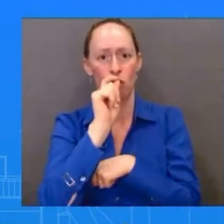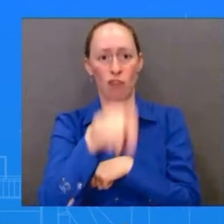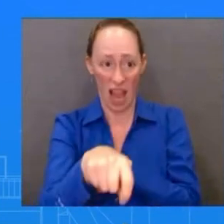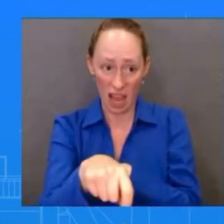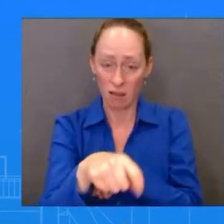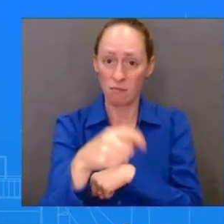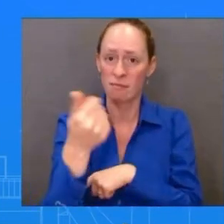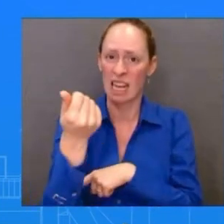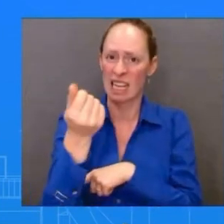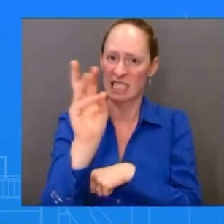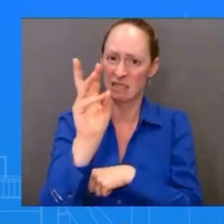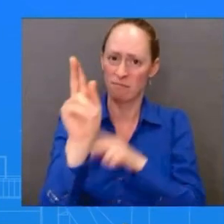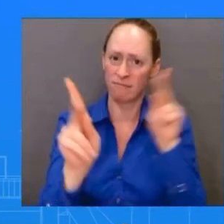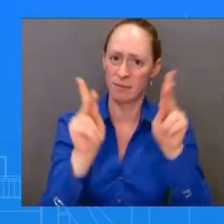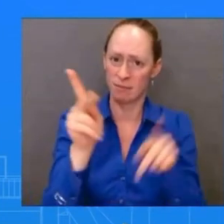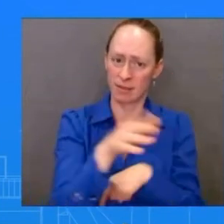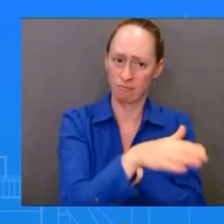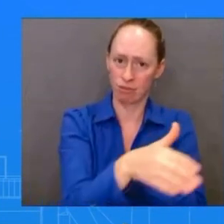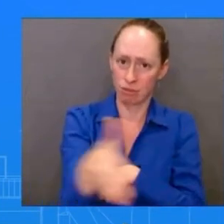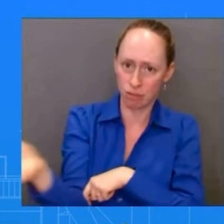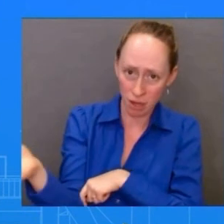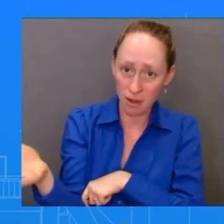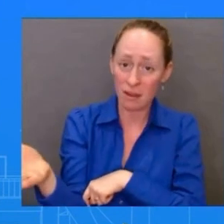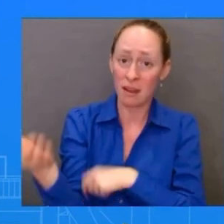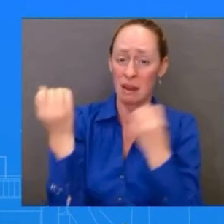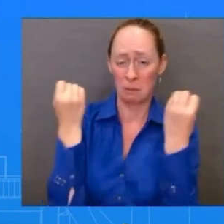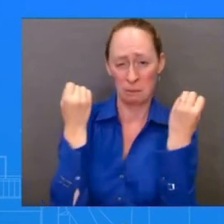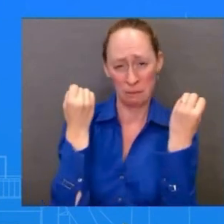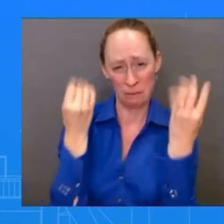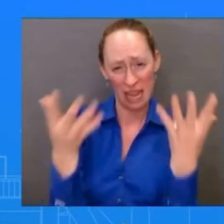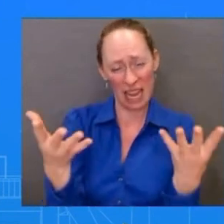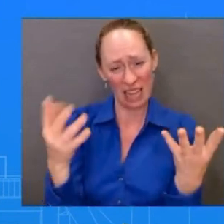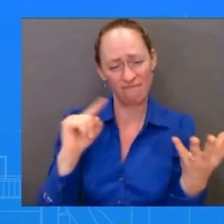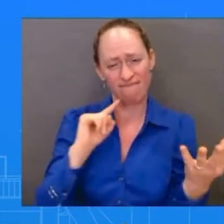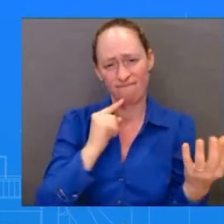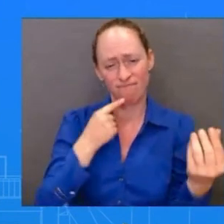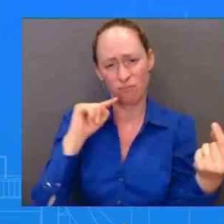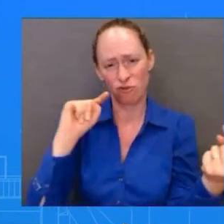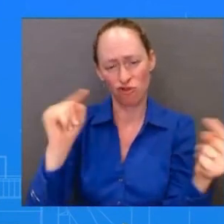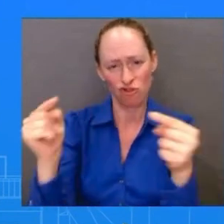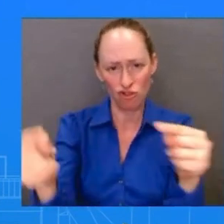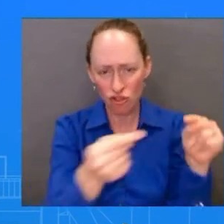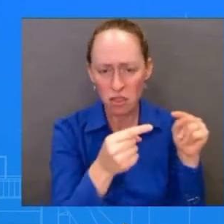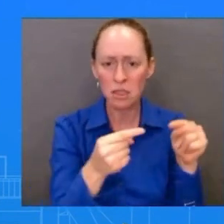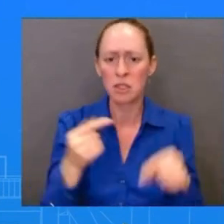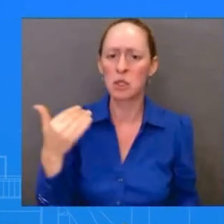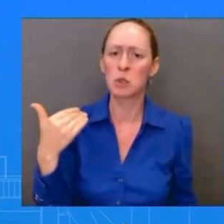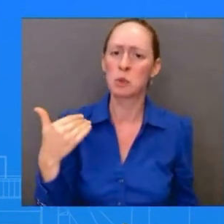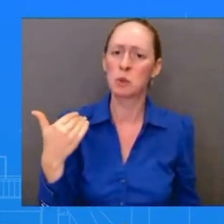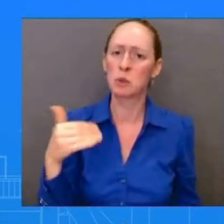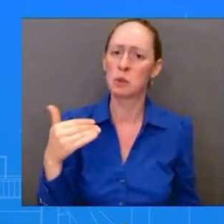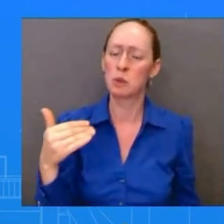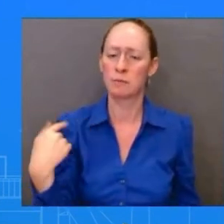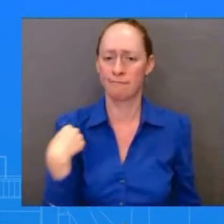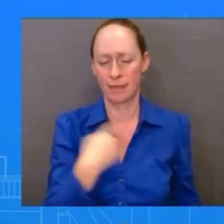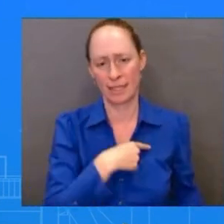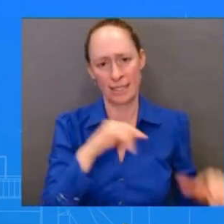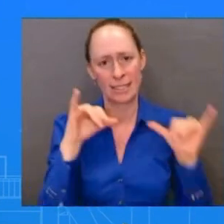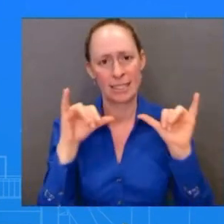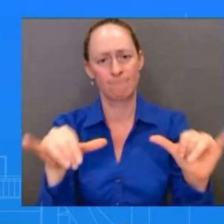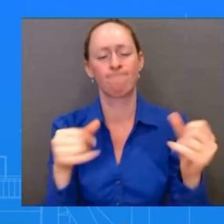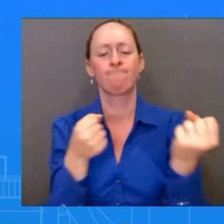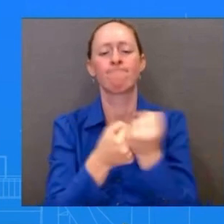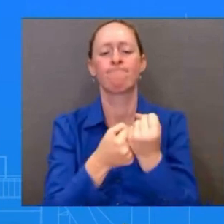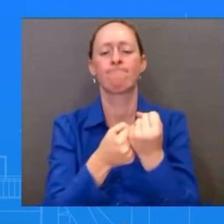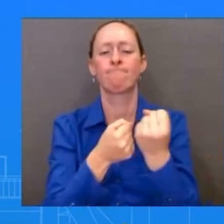of Ukraine as they defend their territory against unprovoked, unjustified Russian aggression. That's the message that the